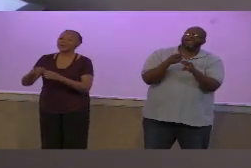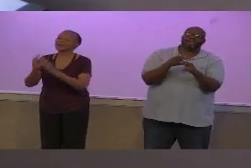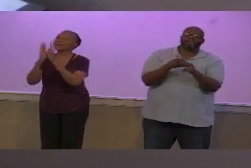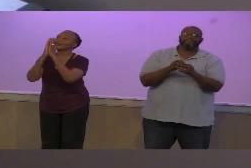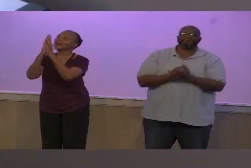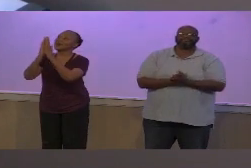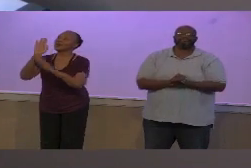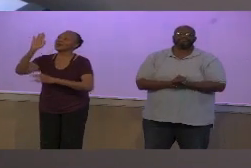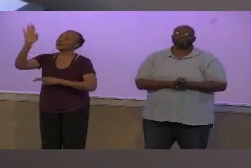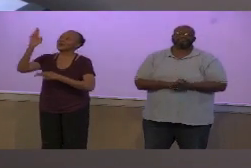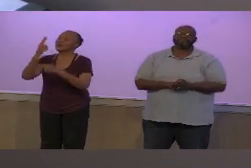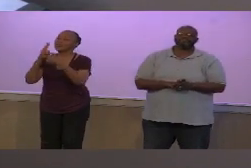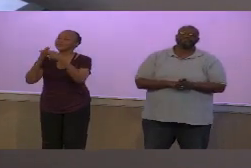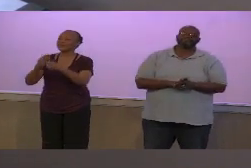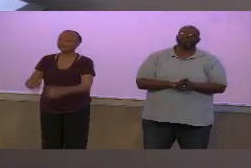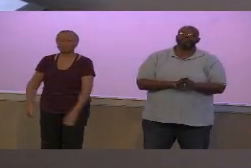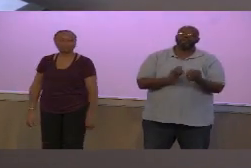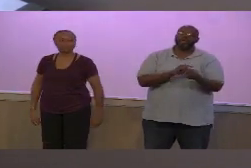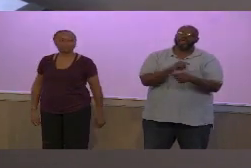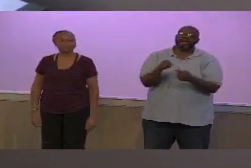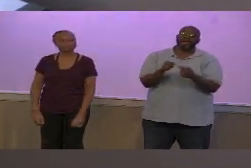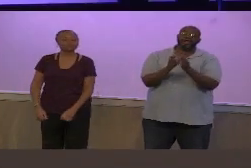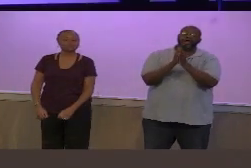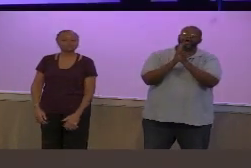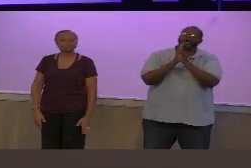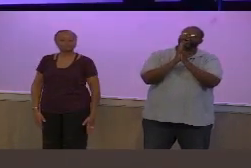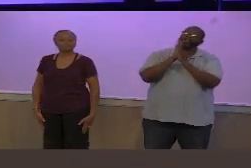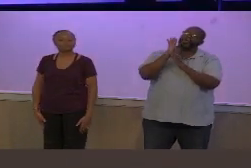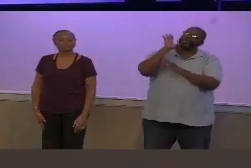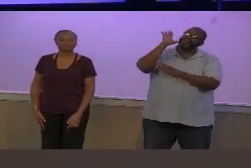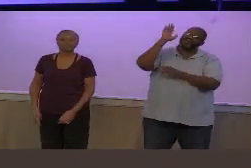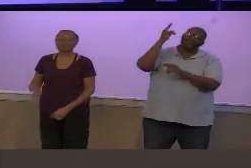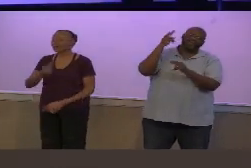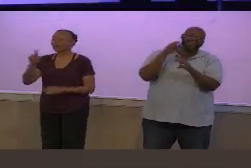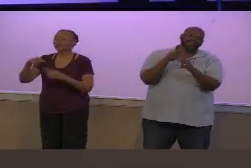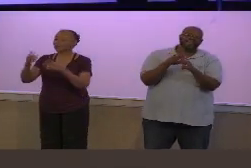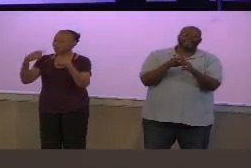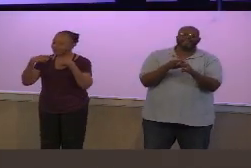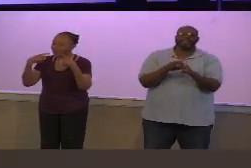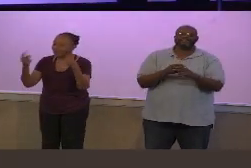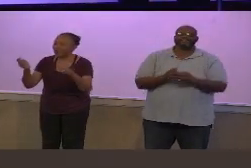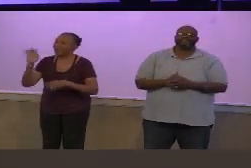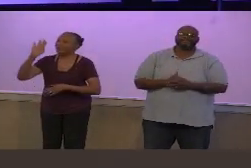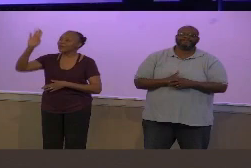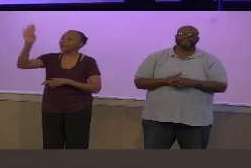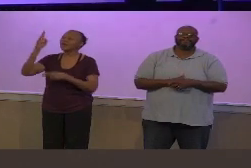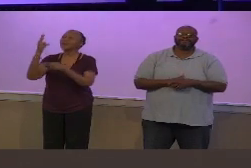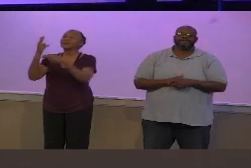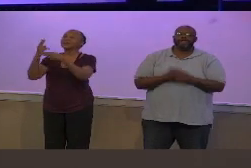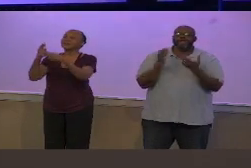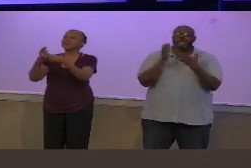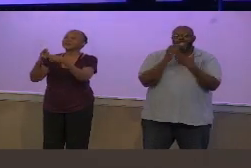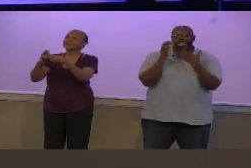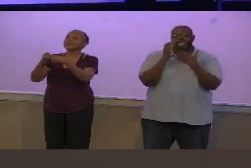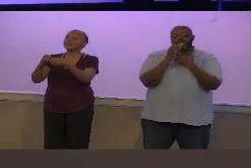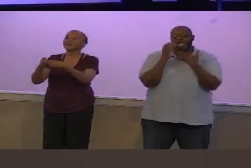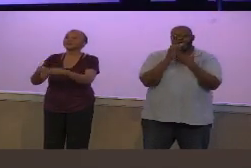name, say when I call your name,